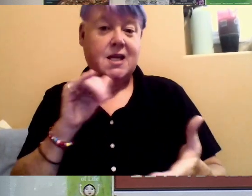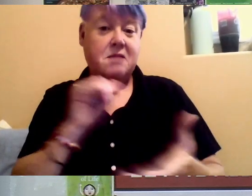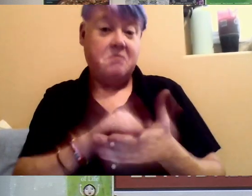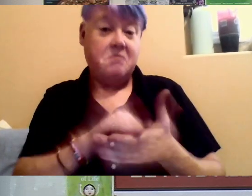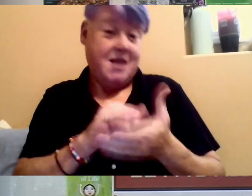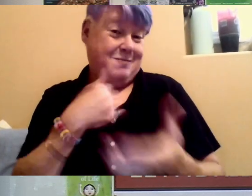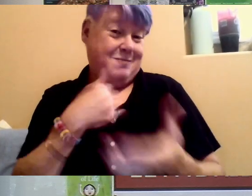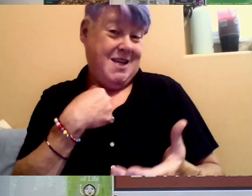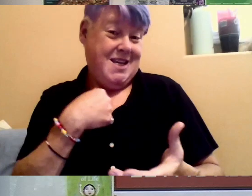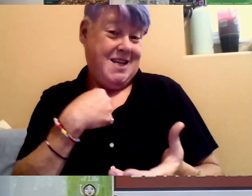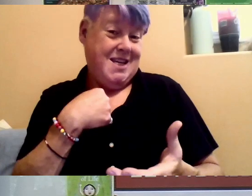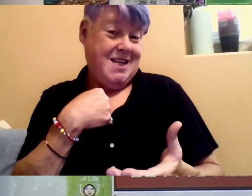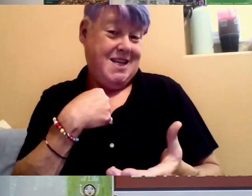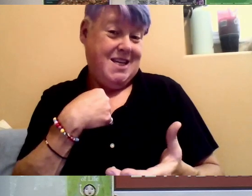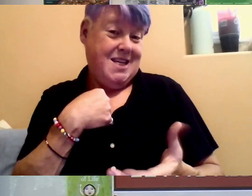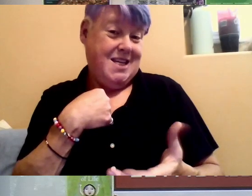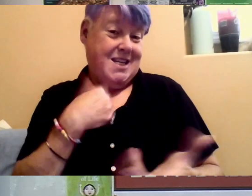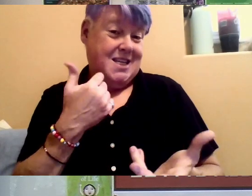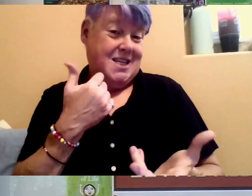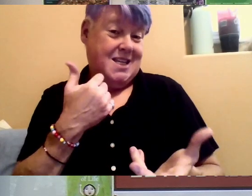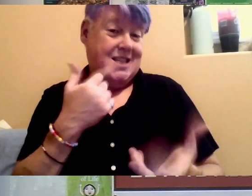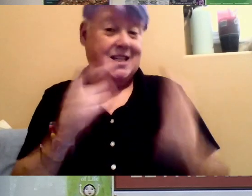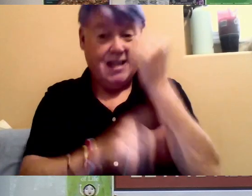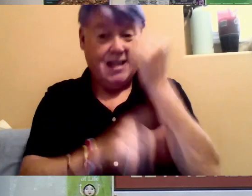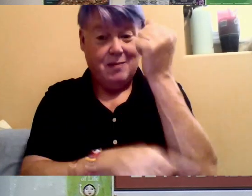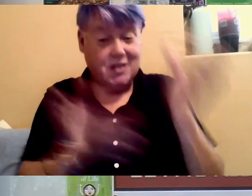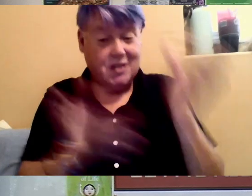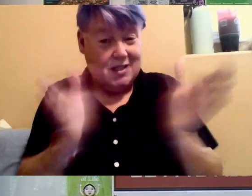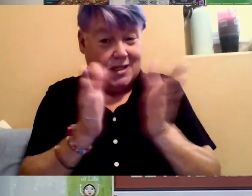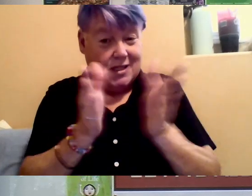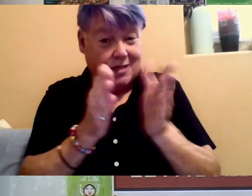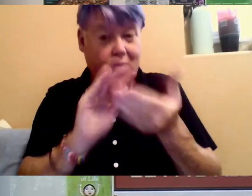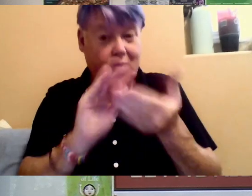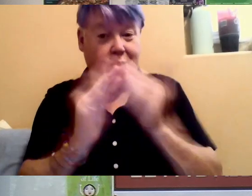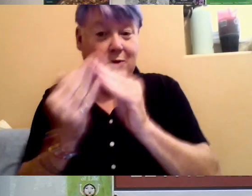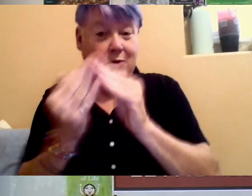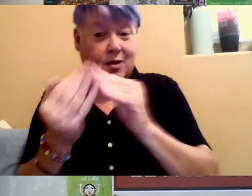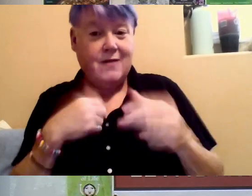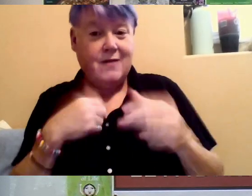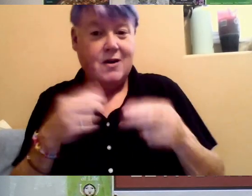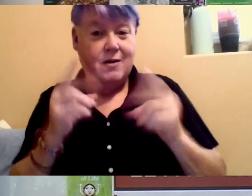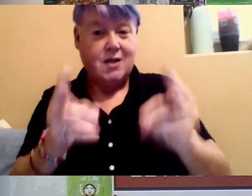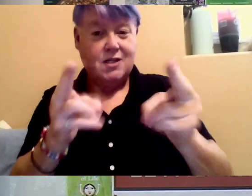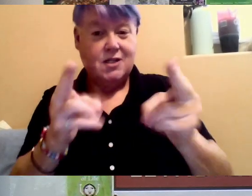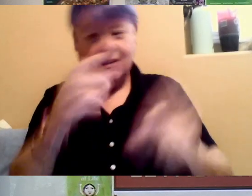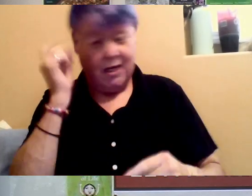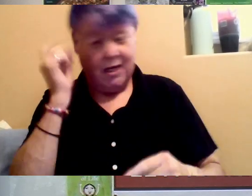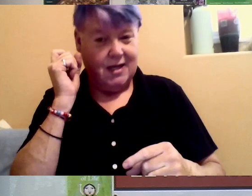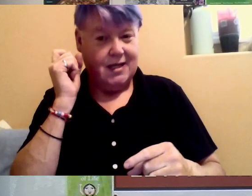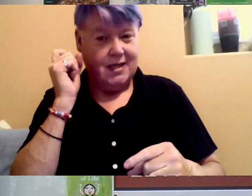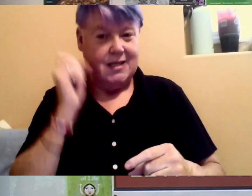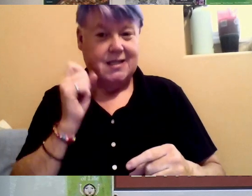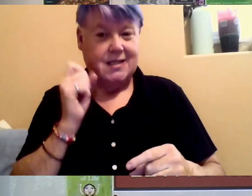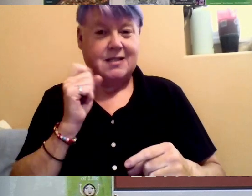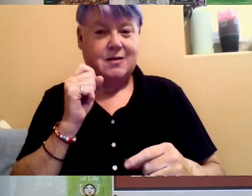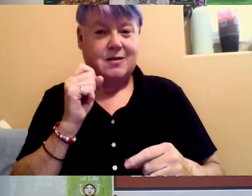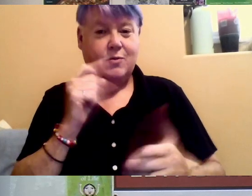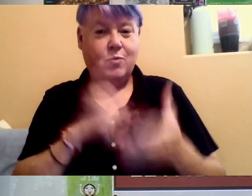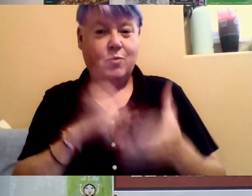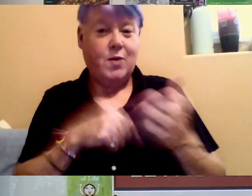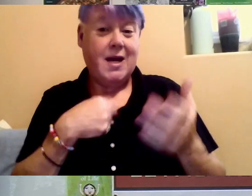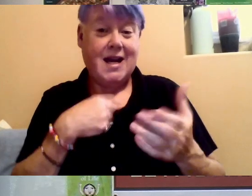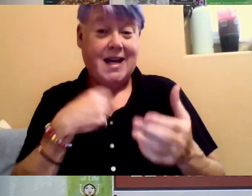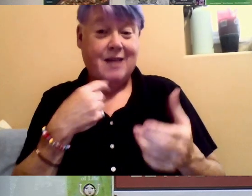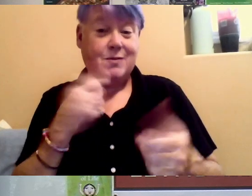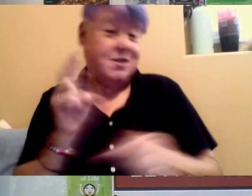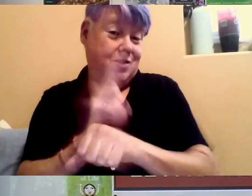I'm very much even though Lethbridge is a smaller community, I'm very rushed because that's where what I was used to, right? But I Yeah.